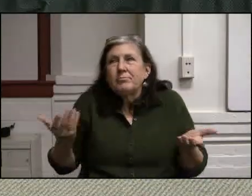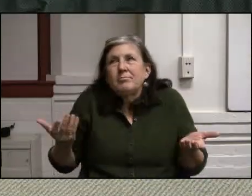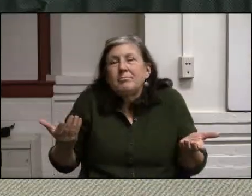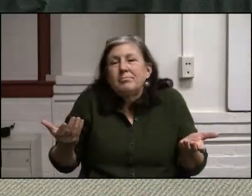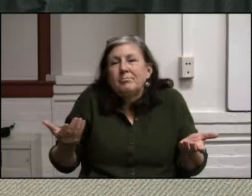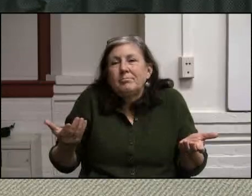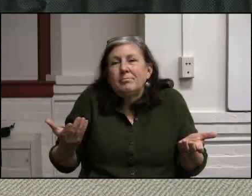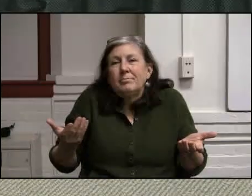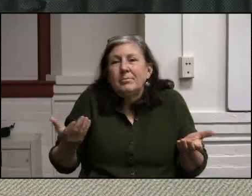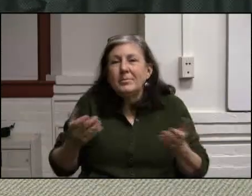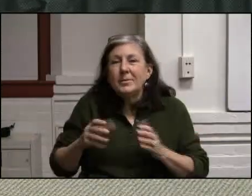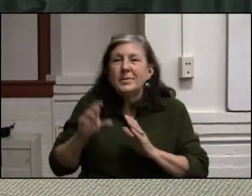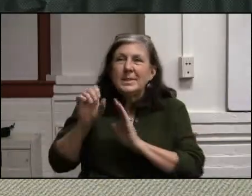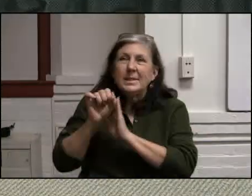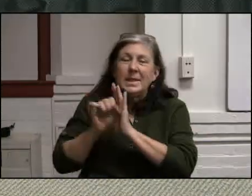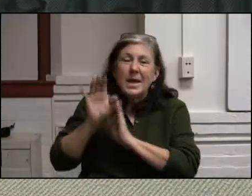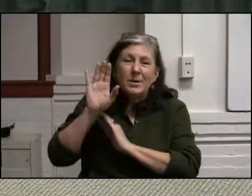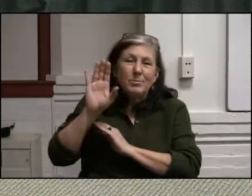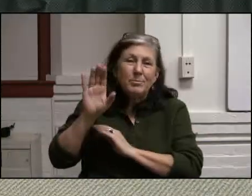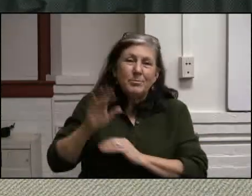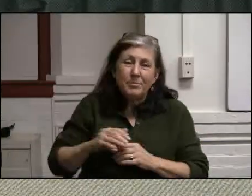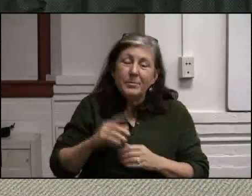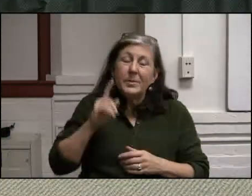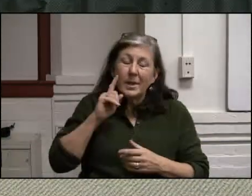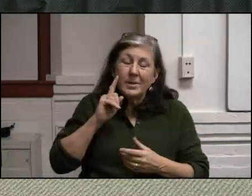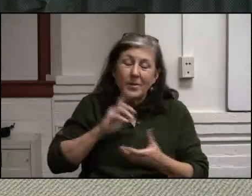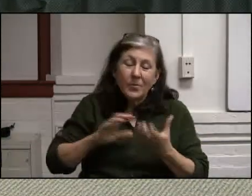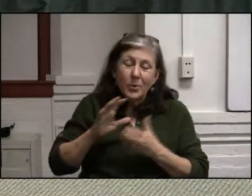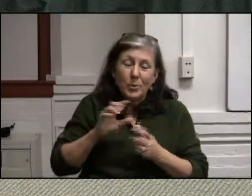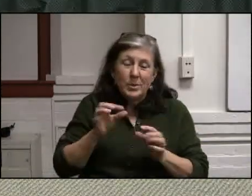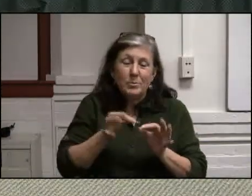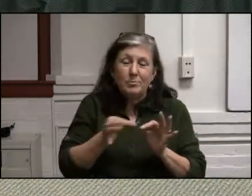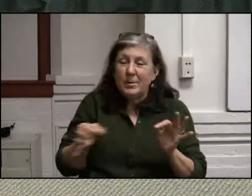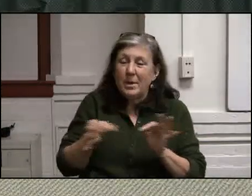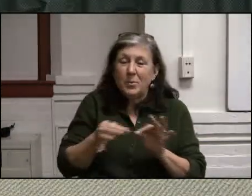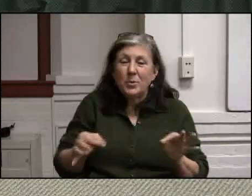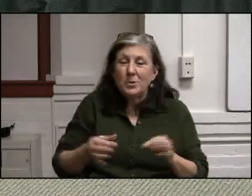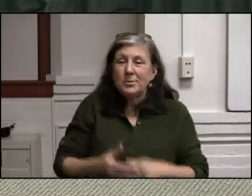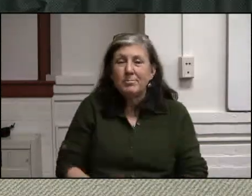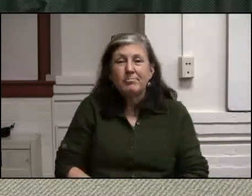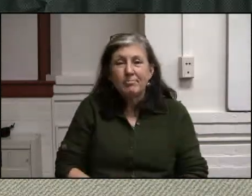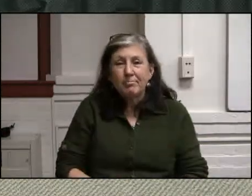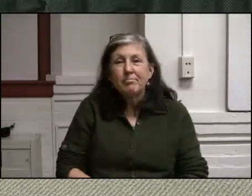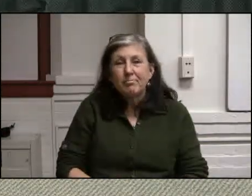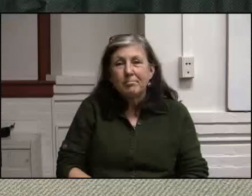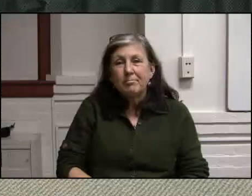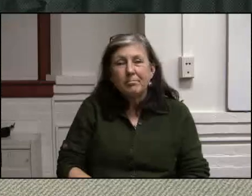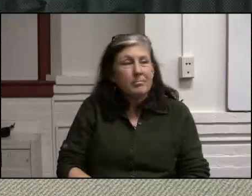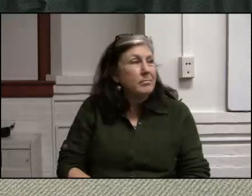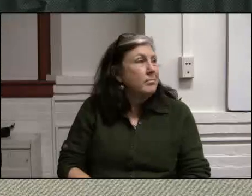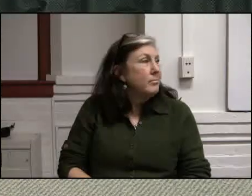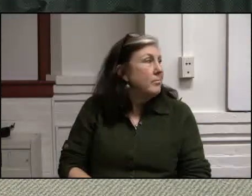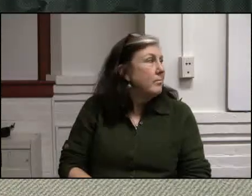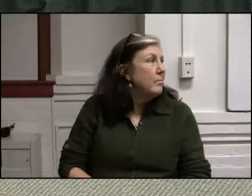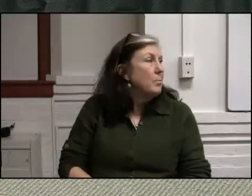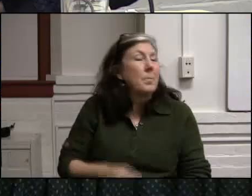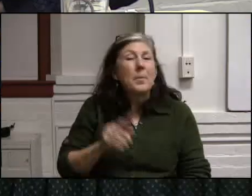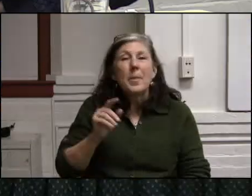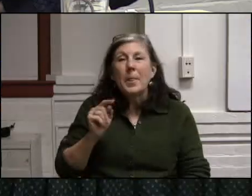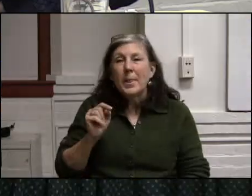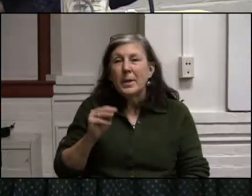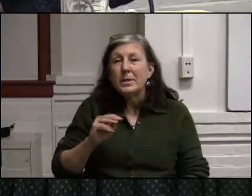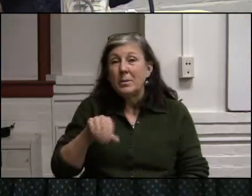question. Yeah. I totally agree with the confusion it creates by being business personal property. Right, okay. My other question